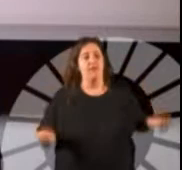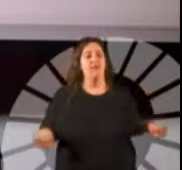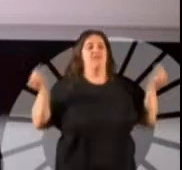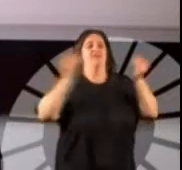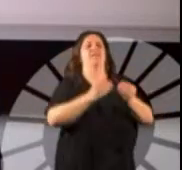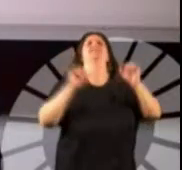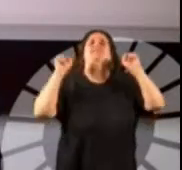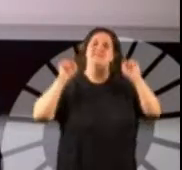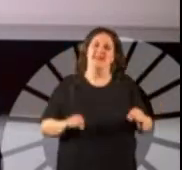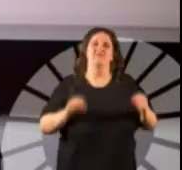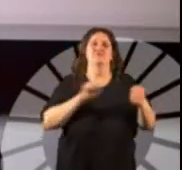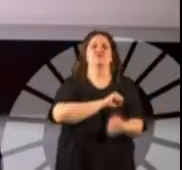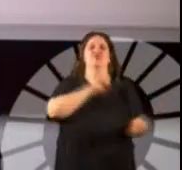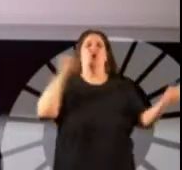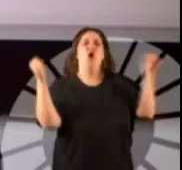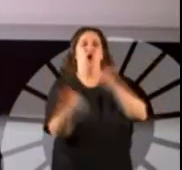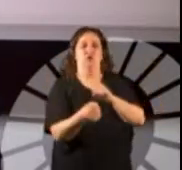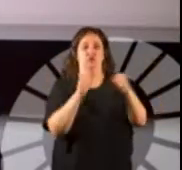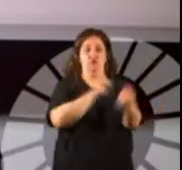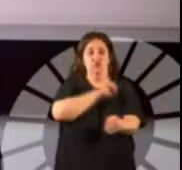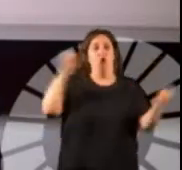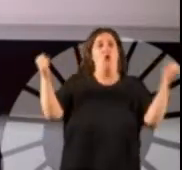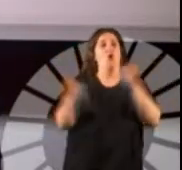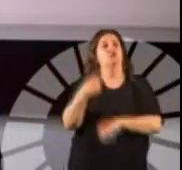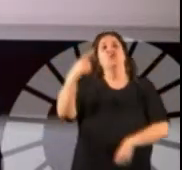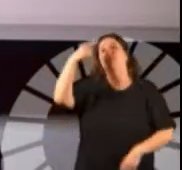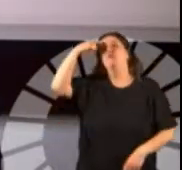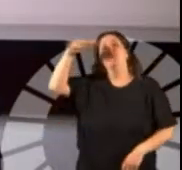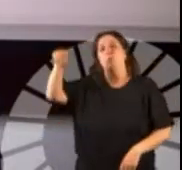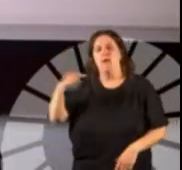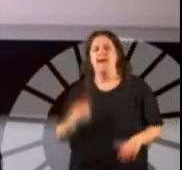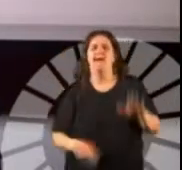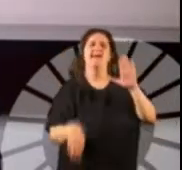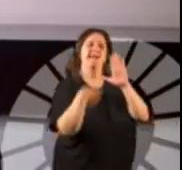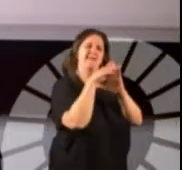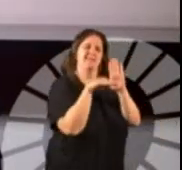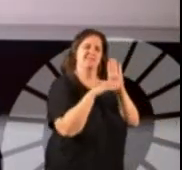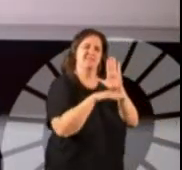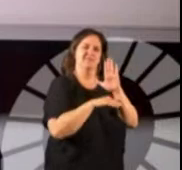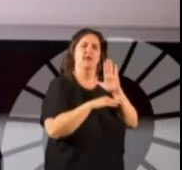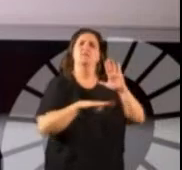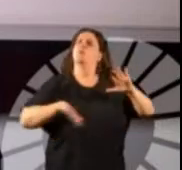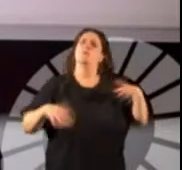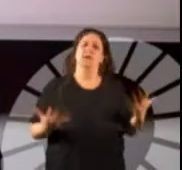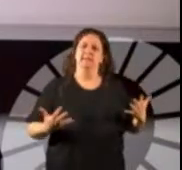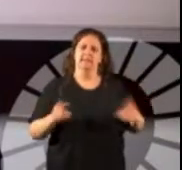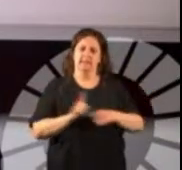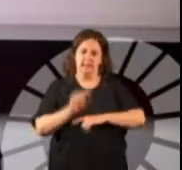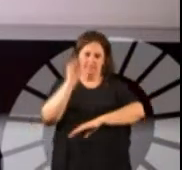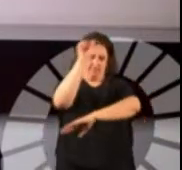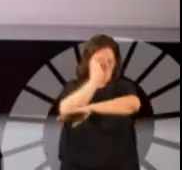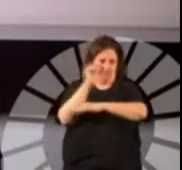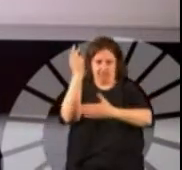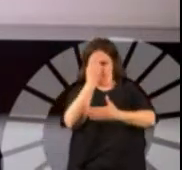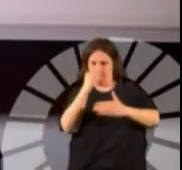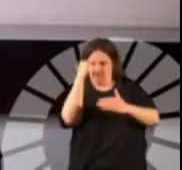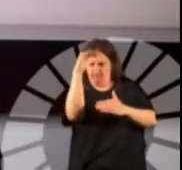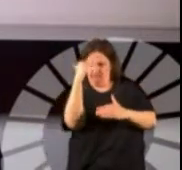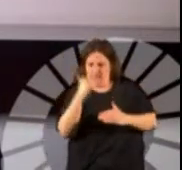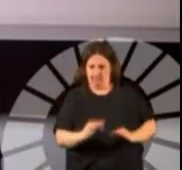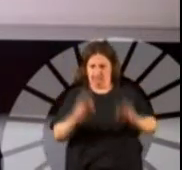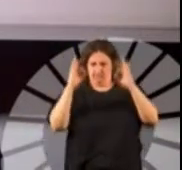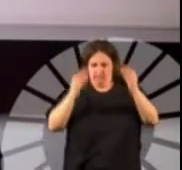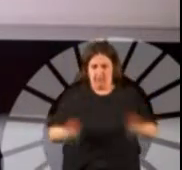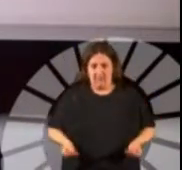Acceleration Plan that dismantle the systems of injustice and the structures that sustain